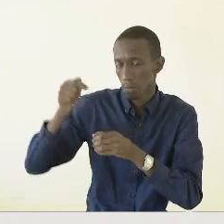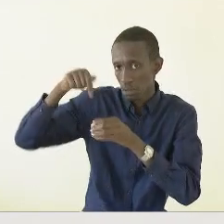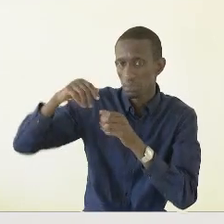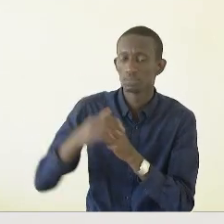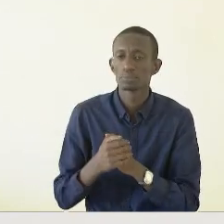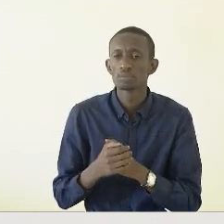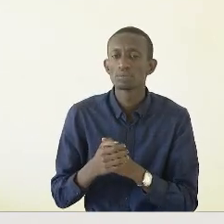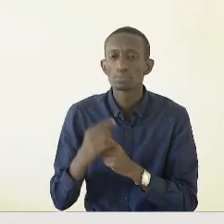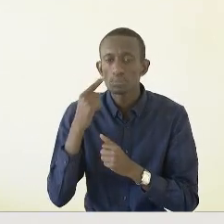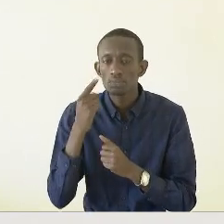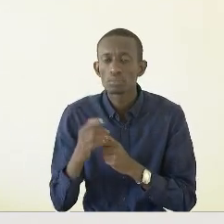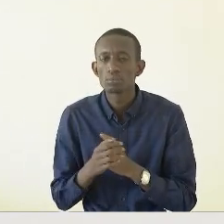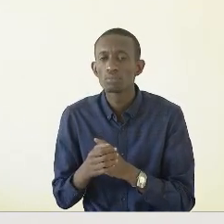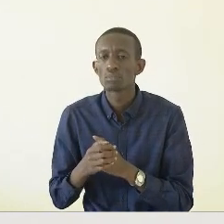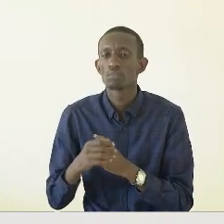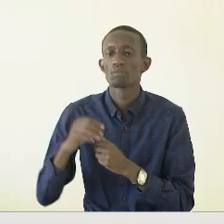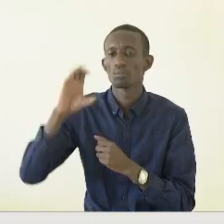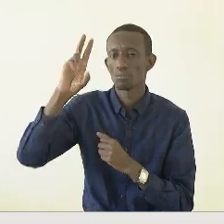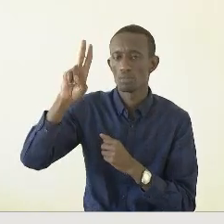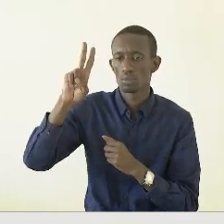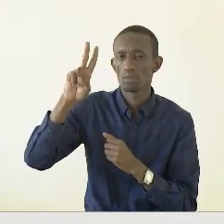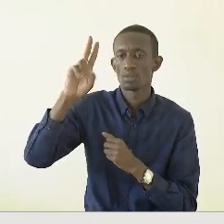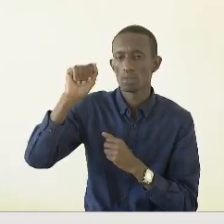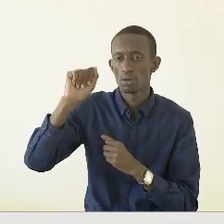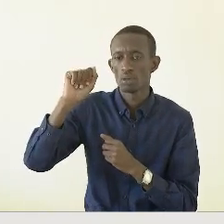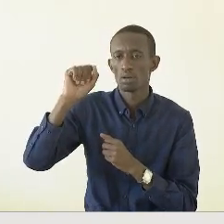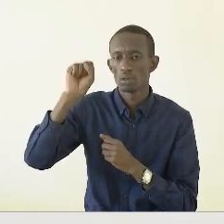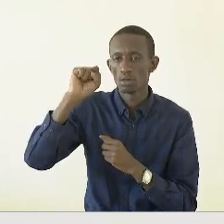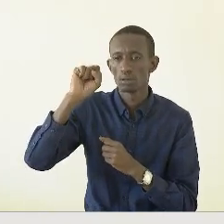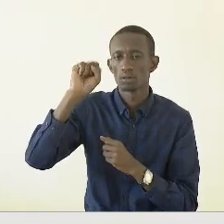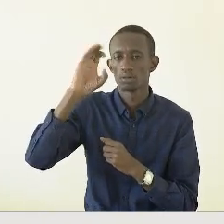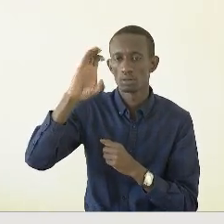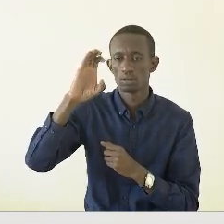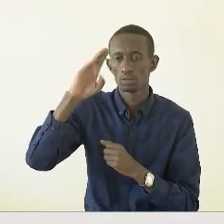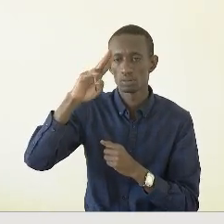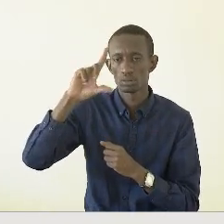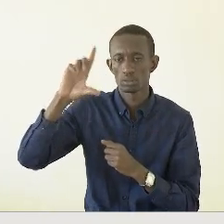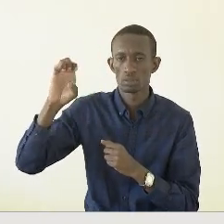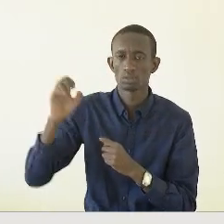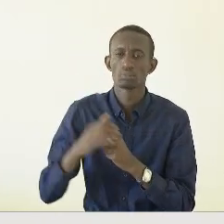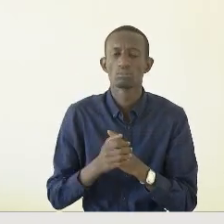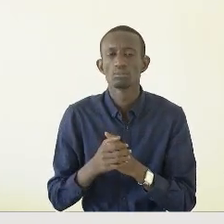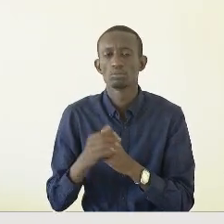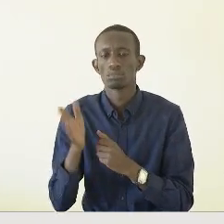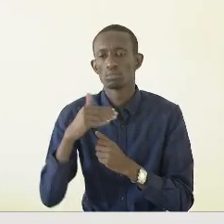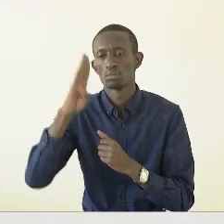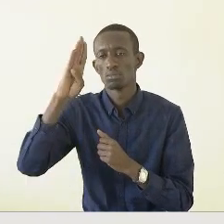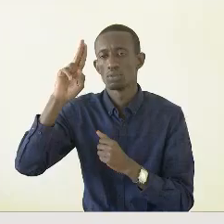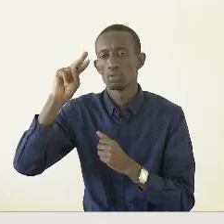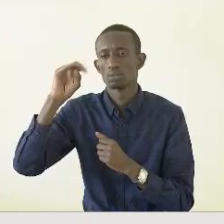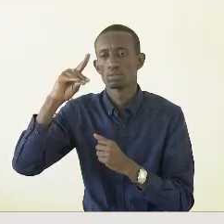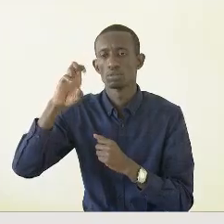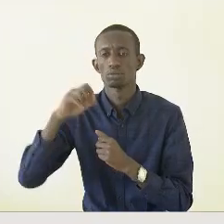it has what we call vascular bundles. And vascular bundles are xylem and